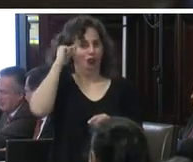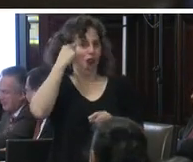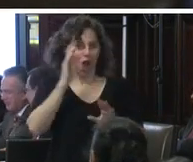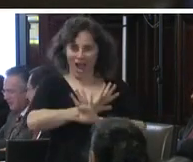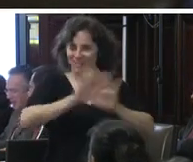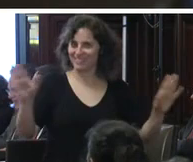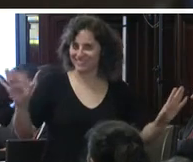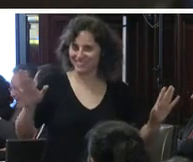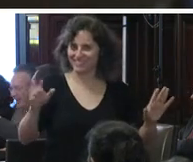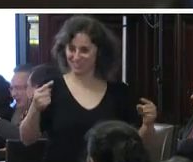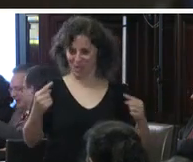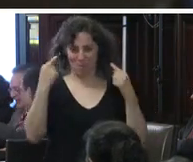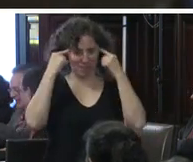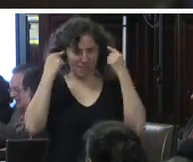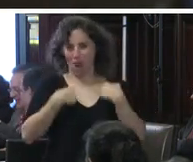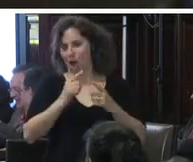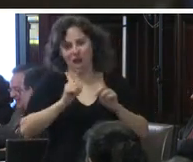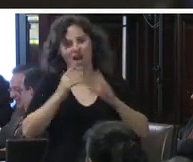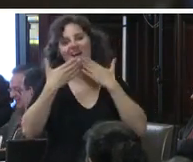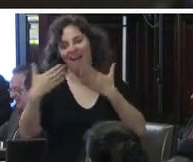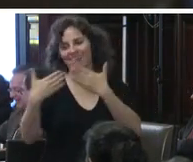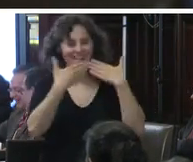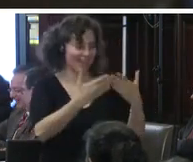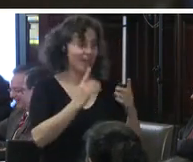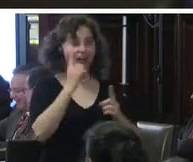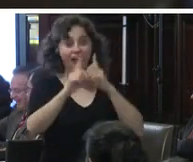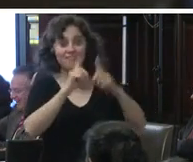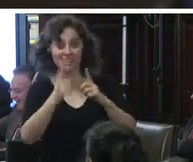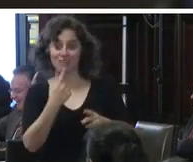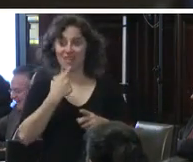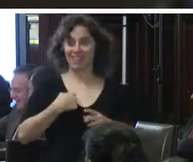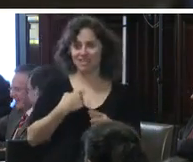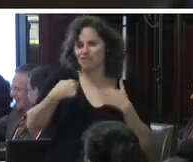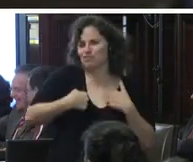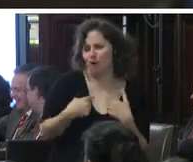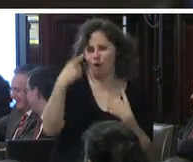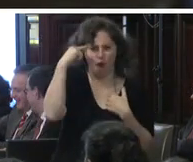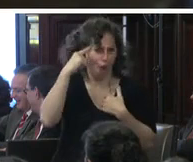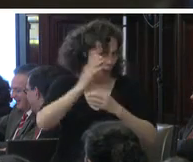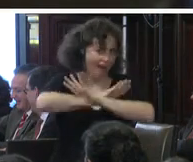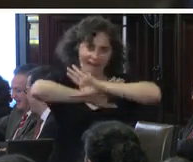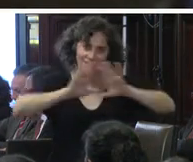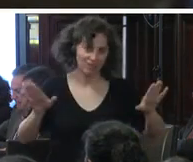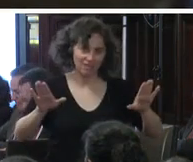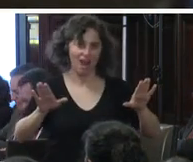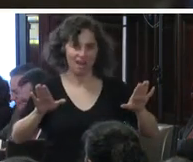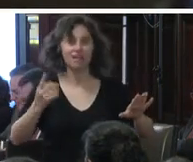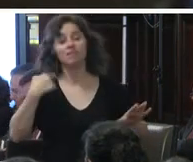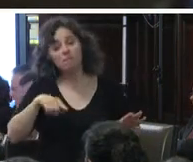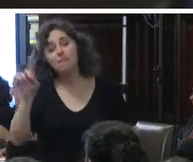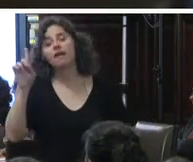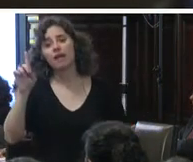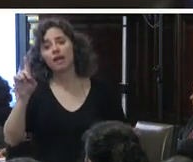I have been told that I'm absolutely cuckoo in my ideas, but I